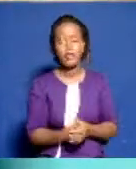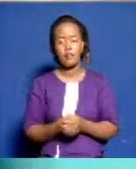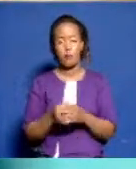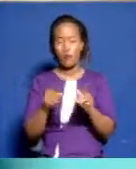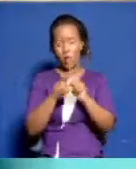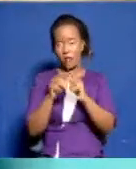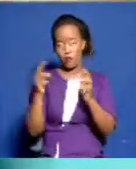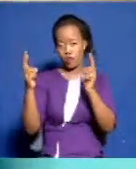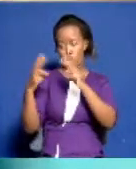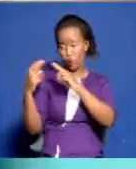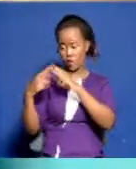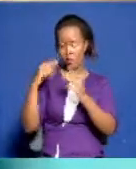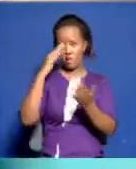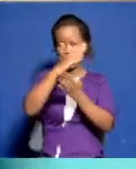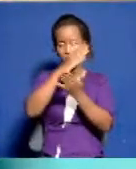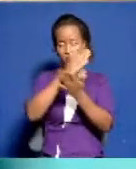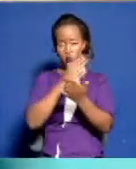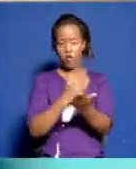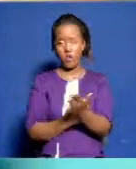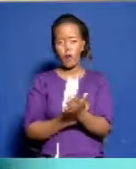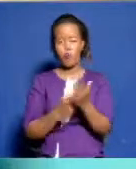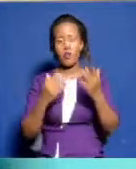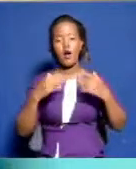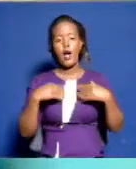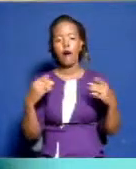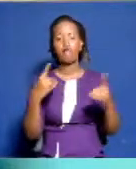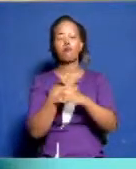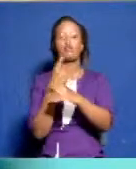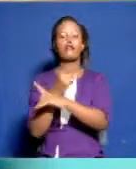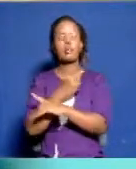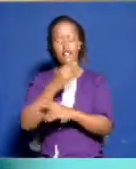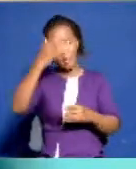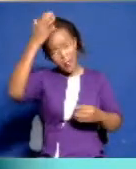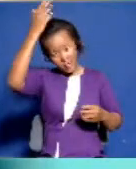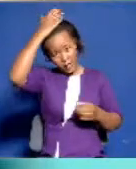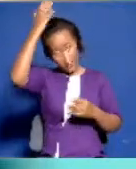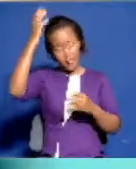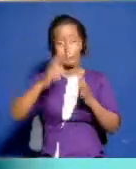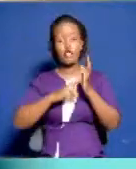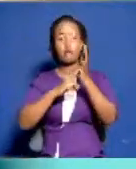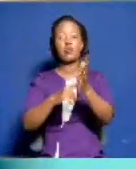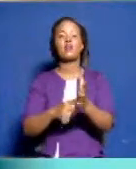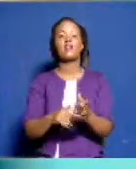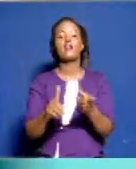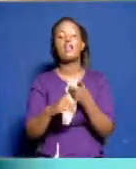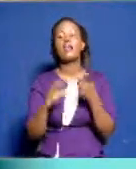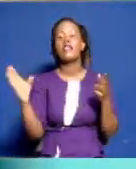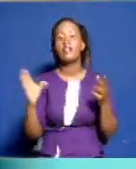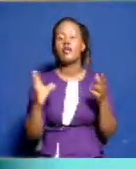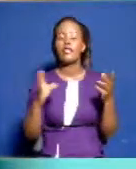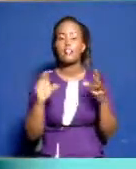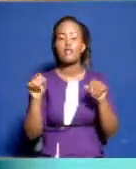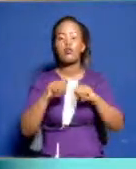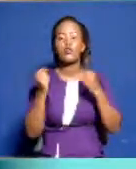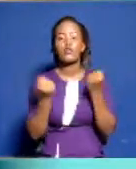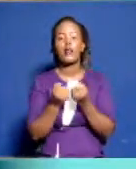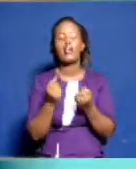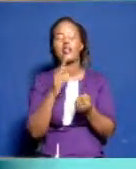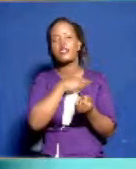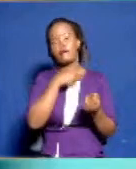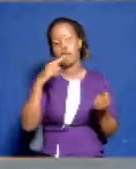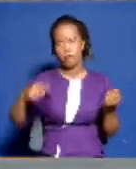consultative forum that brought together psychiatric nurses, representatives of civil society organizations and religious